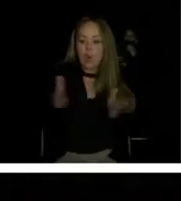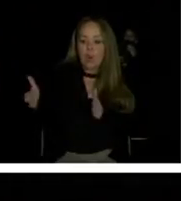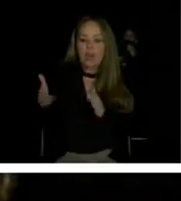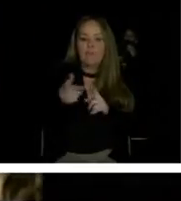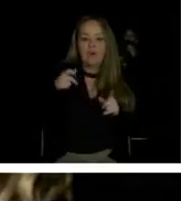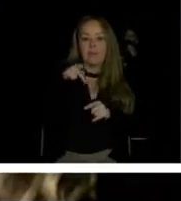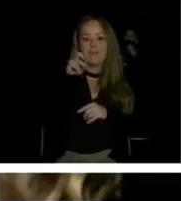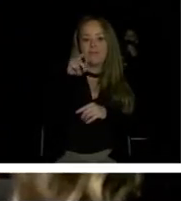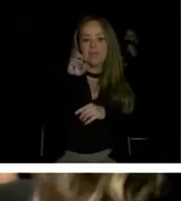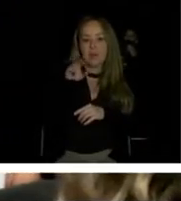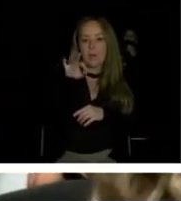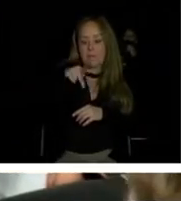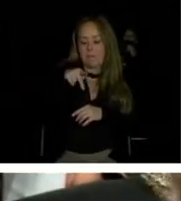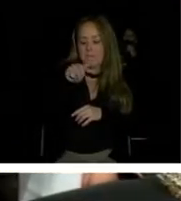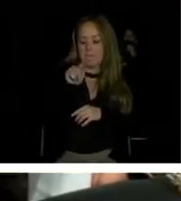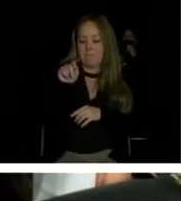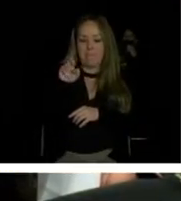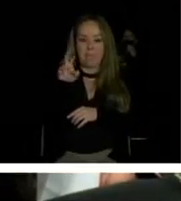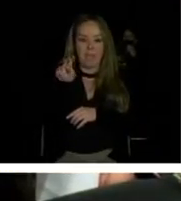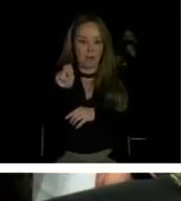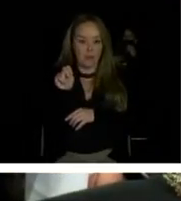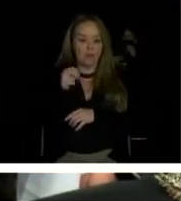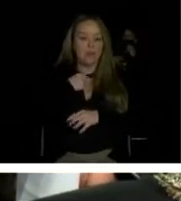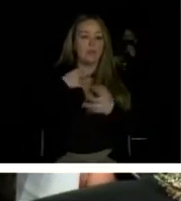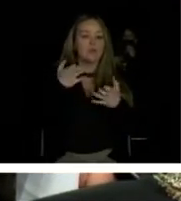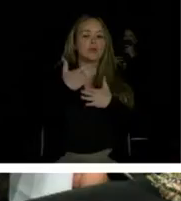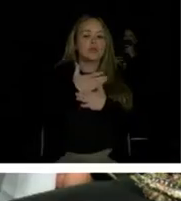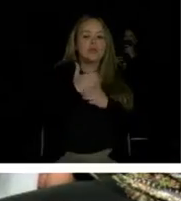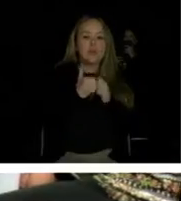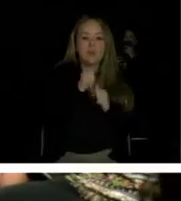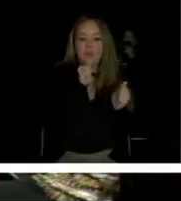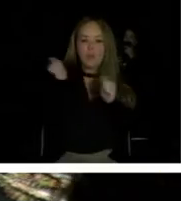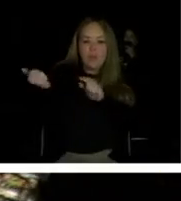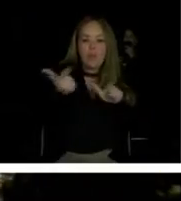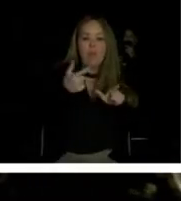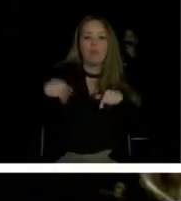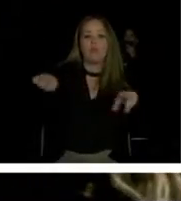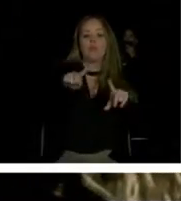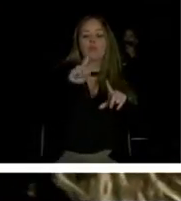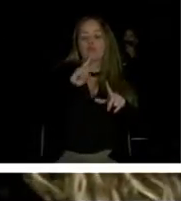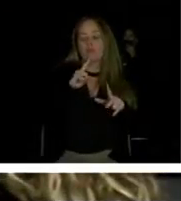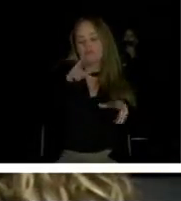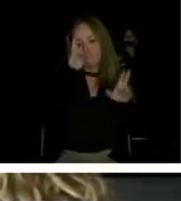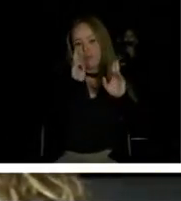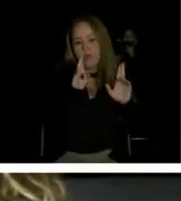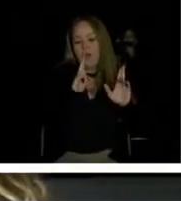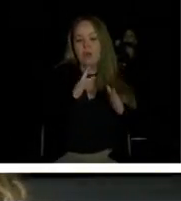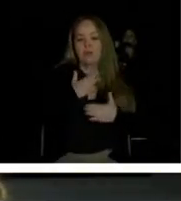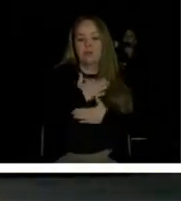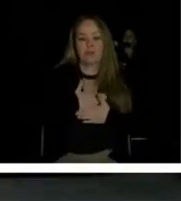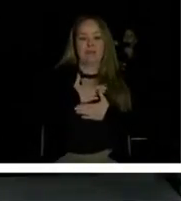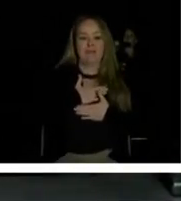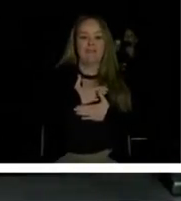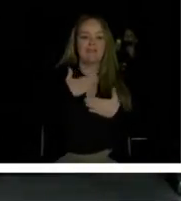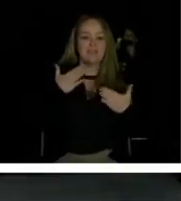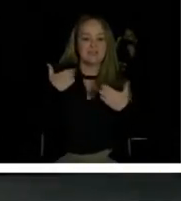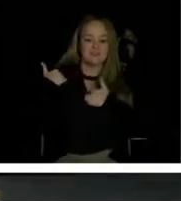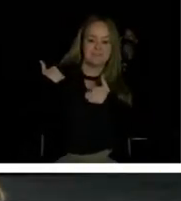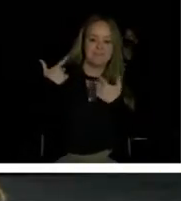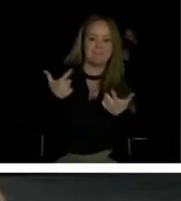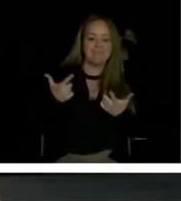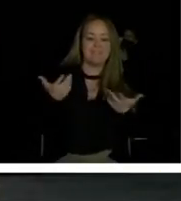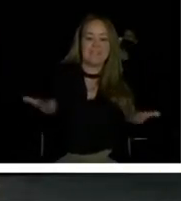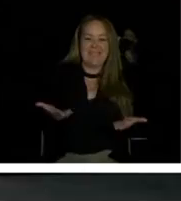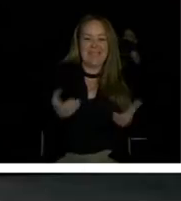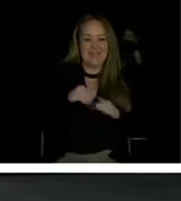feeder pattern, and just wanted to share with each one of you what an honor and a privilege it's been to be